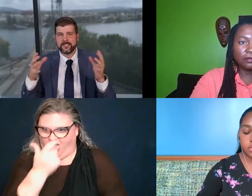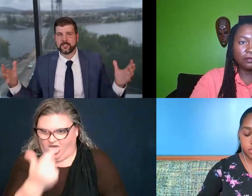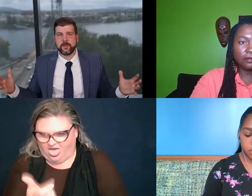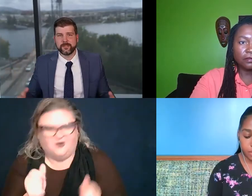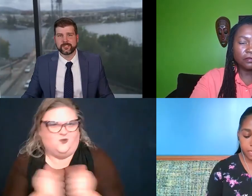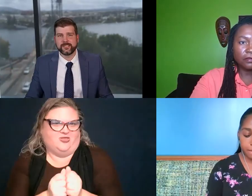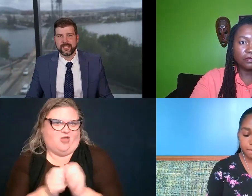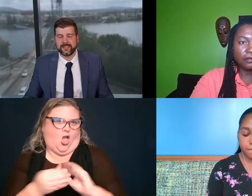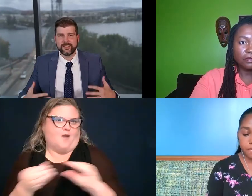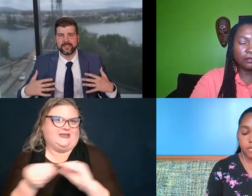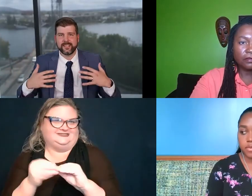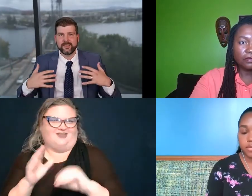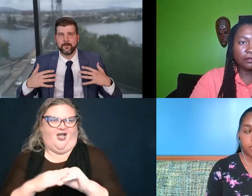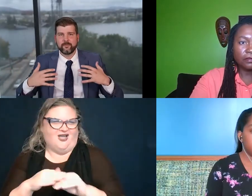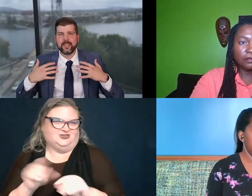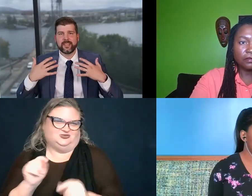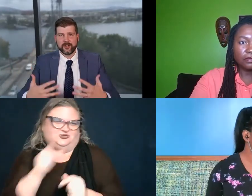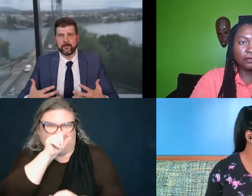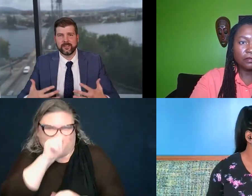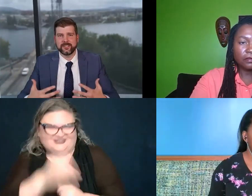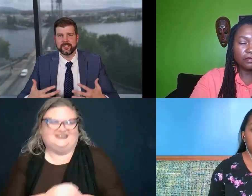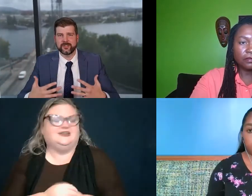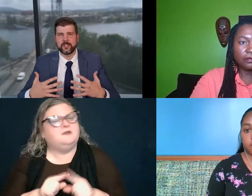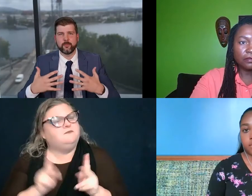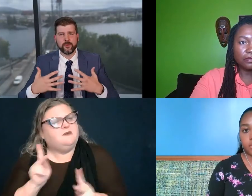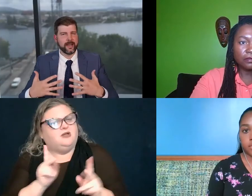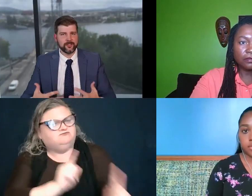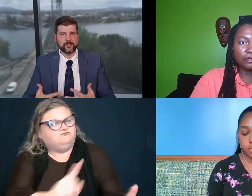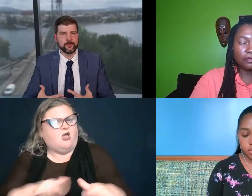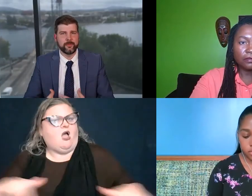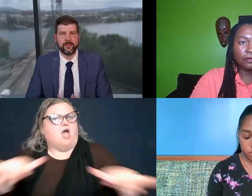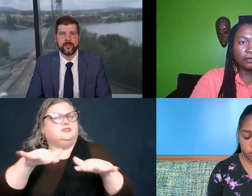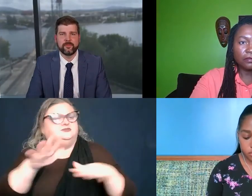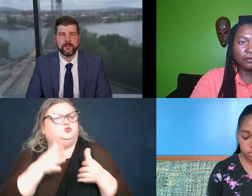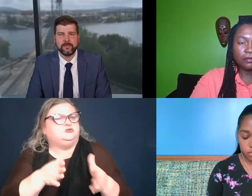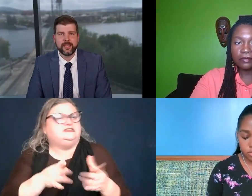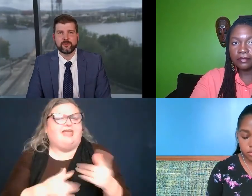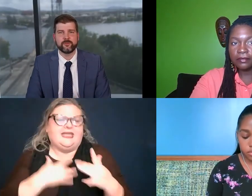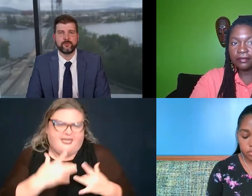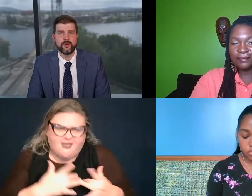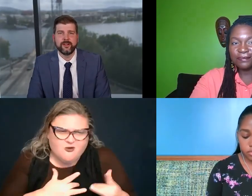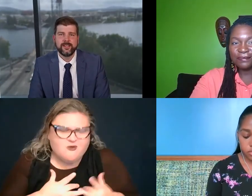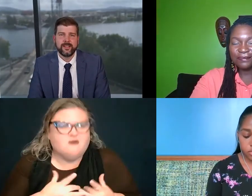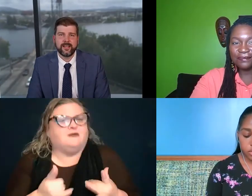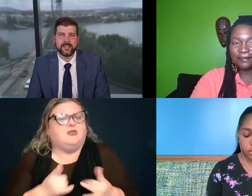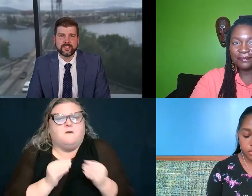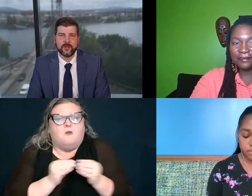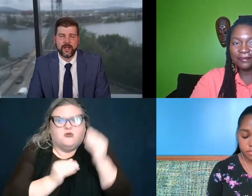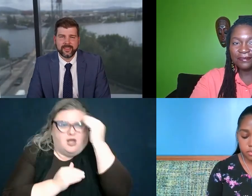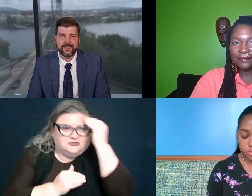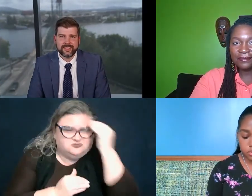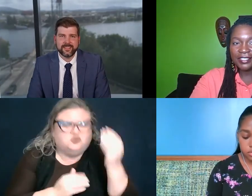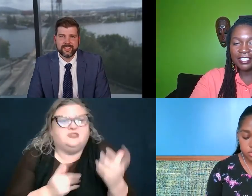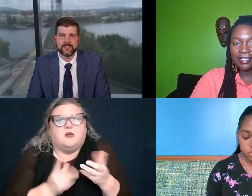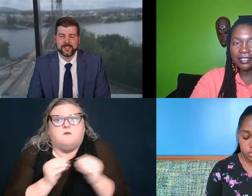When I talk to people on the streets, I think that they care about these issues and they're more knowledgeable about them than maybe ever before. And so